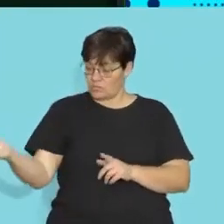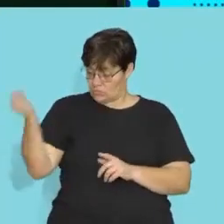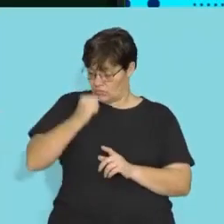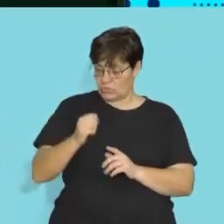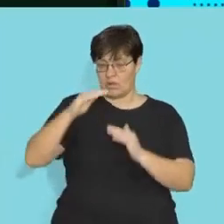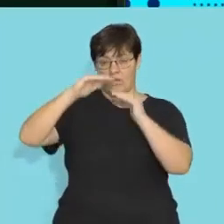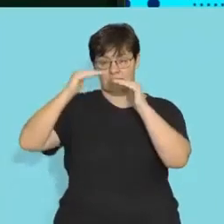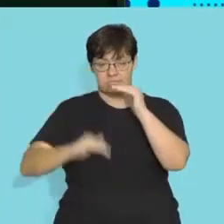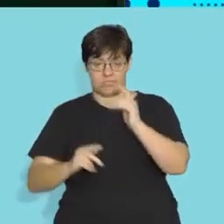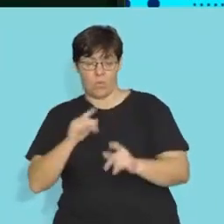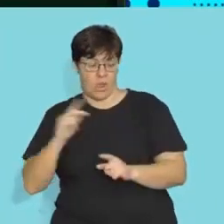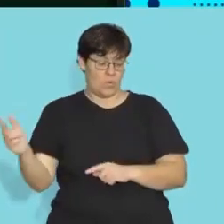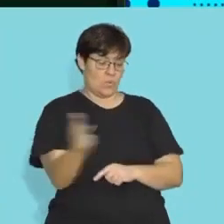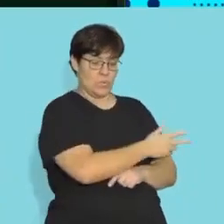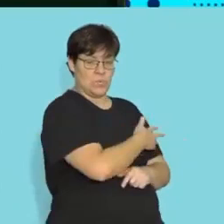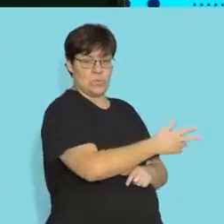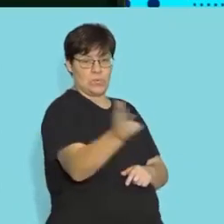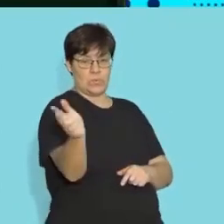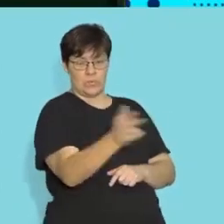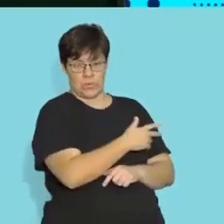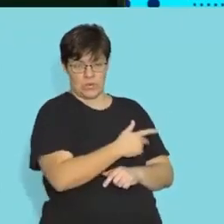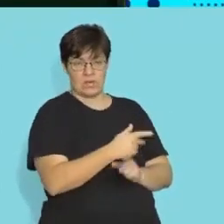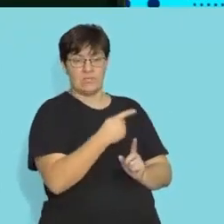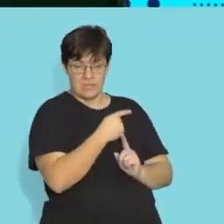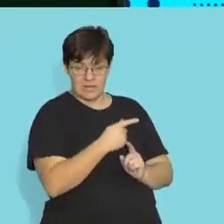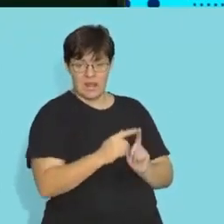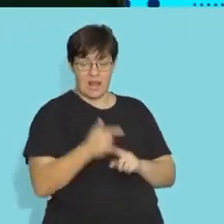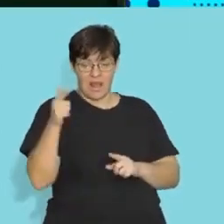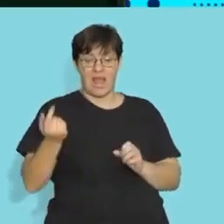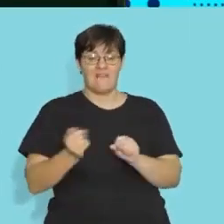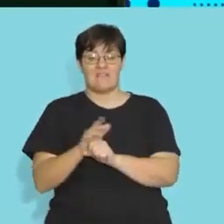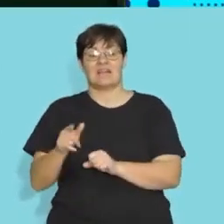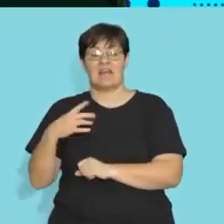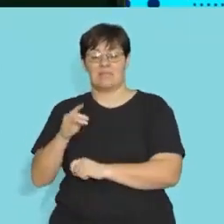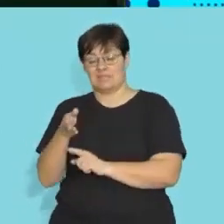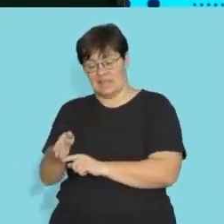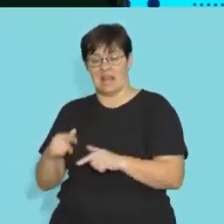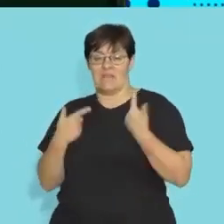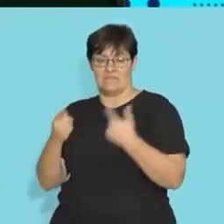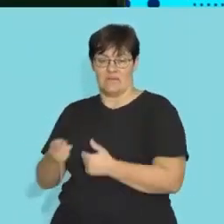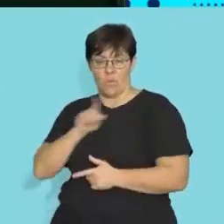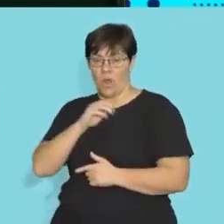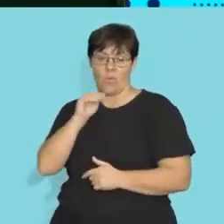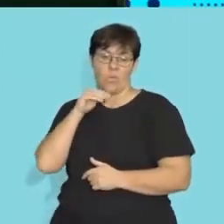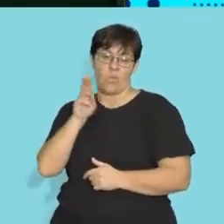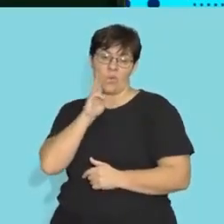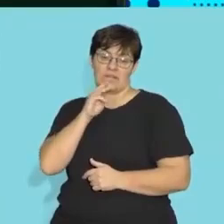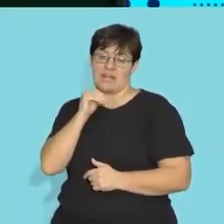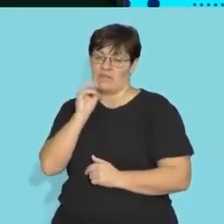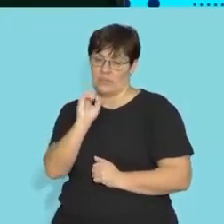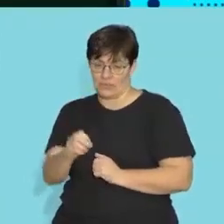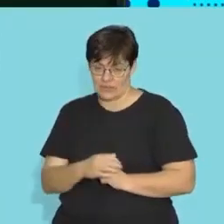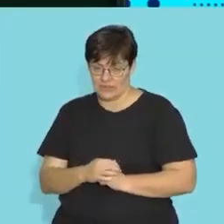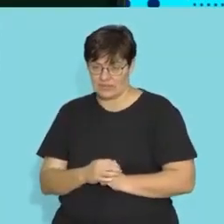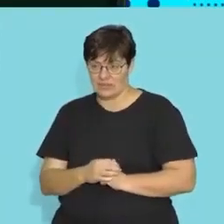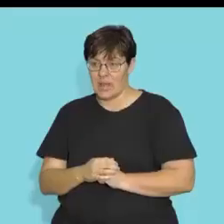the level of water in our rivers, streams and lakes often decreases, in turn affecting the aquatic organisms that live in these water bodies. But